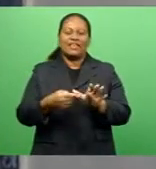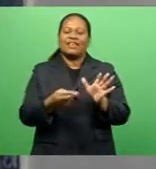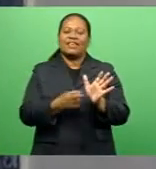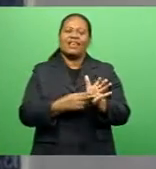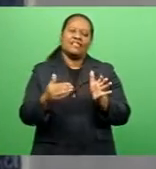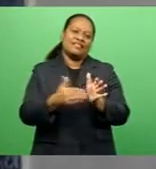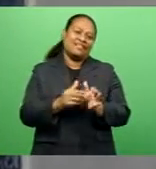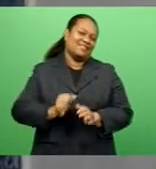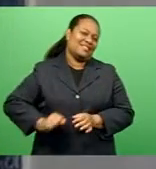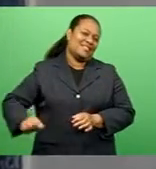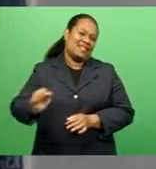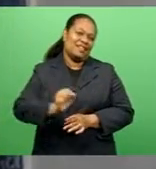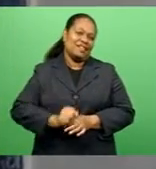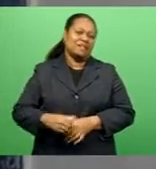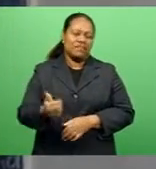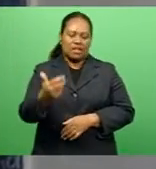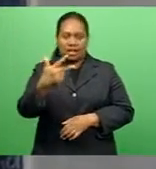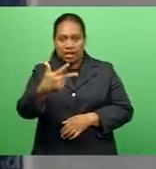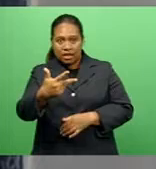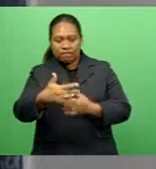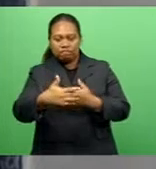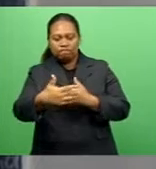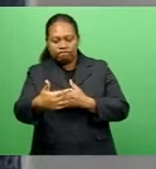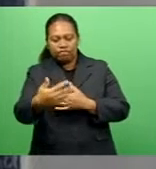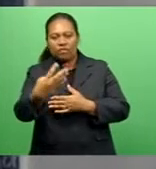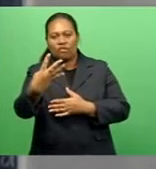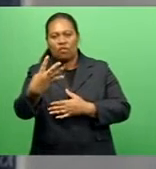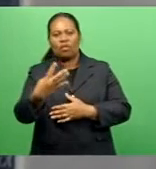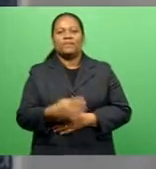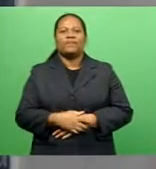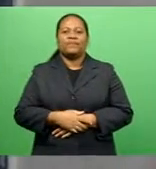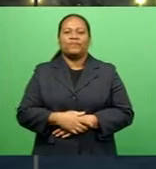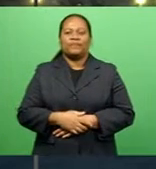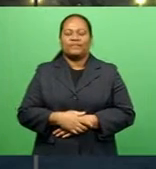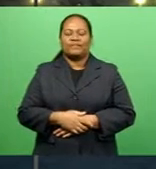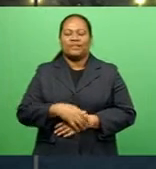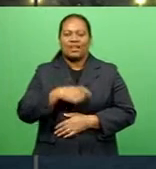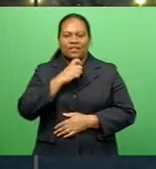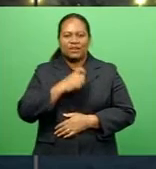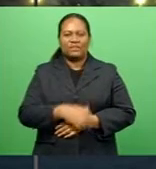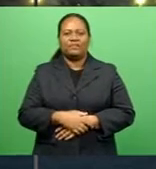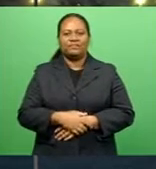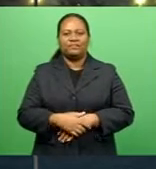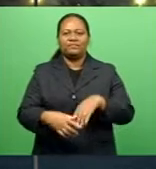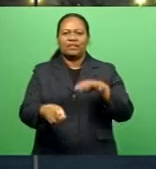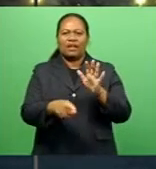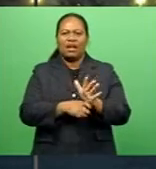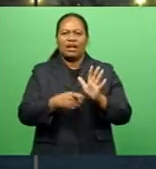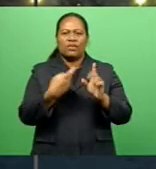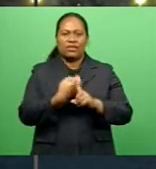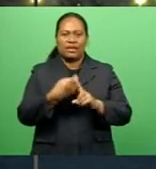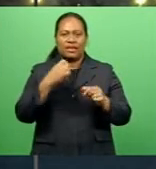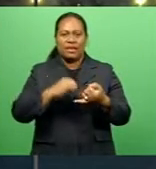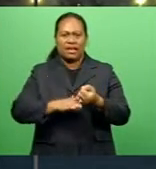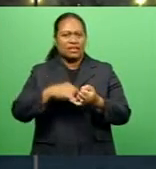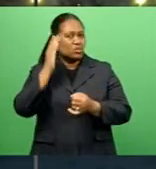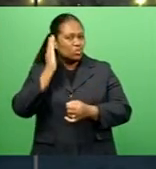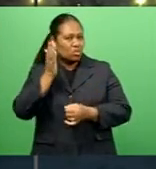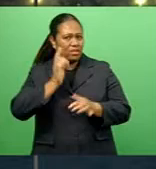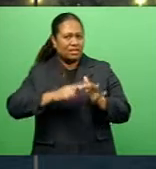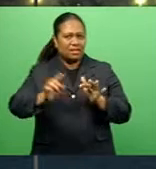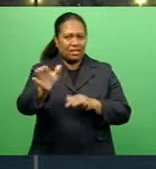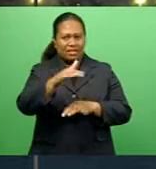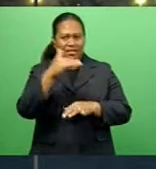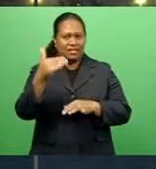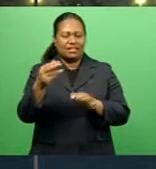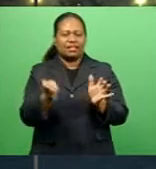from 8 in the morning to 4 p.m. in the afternoon. The Ratu Kandabulebu School Eels and Asinu